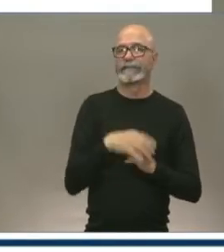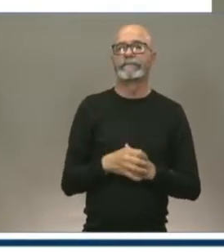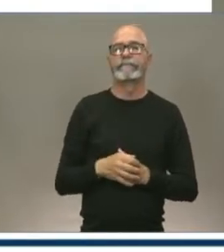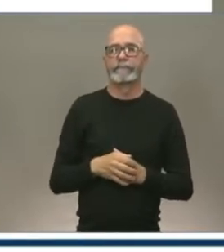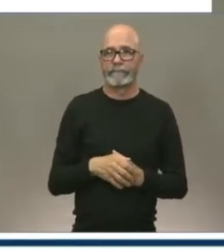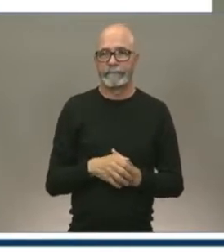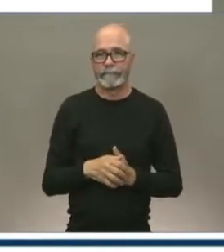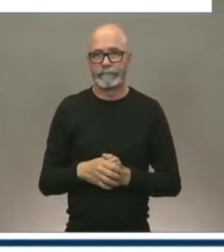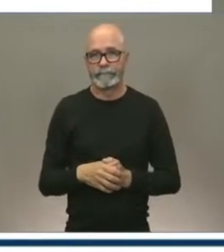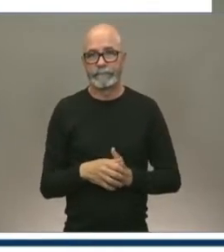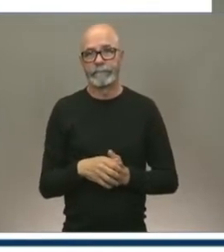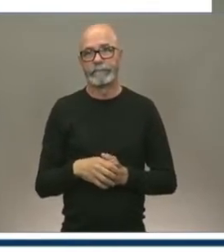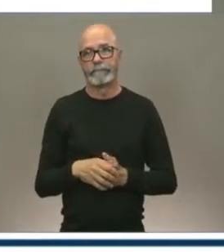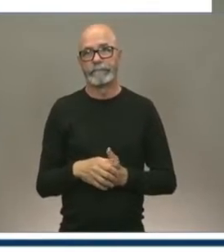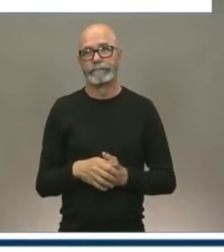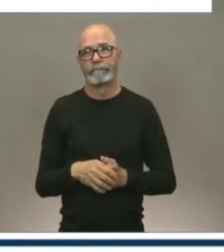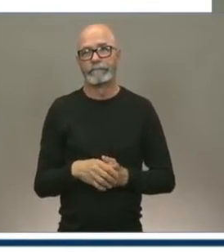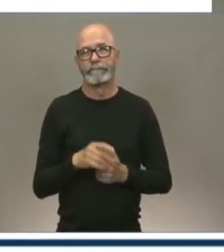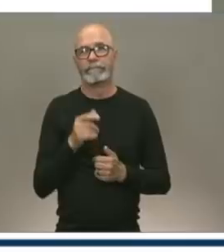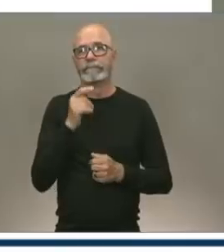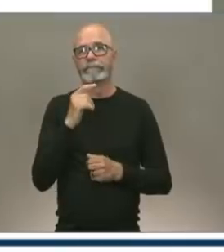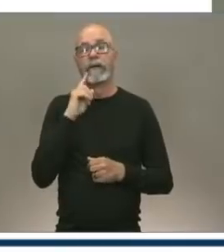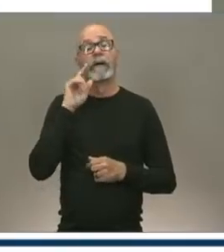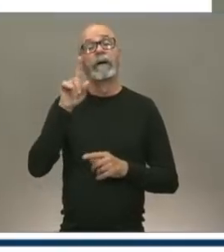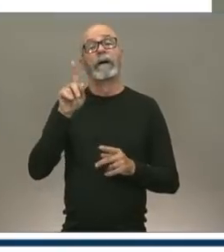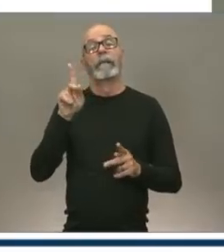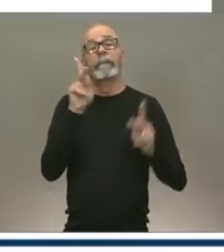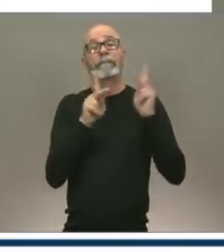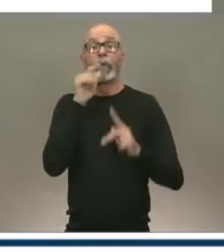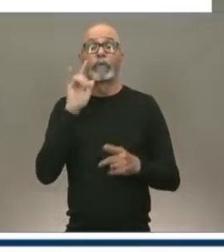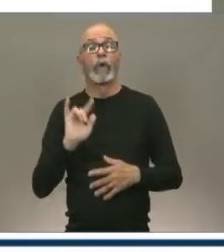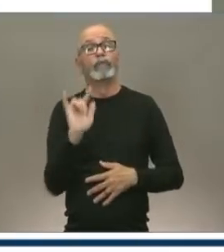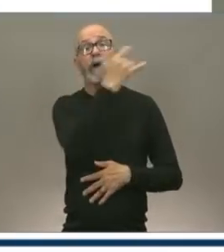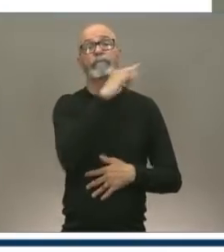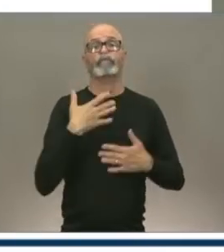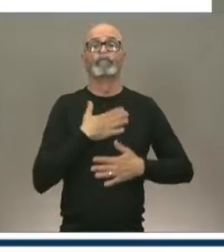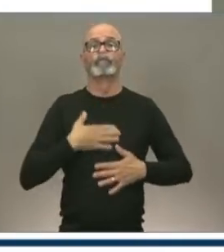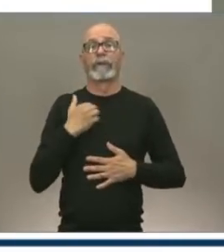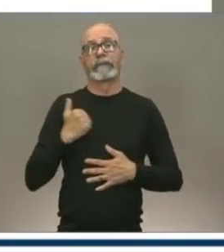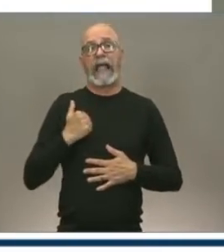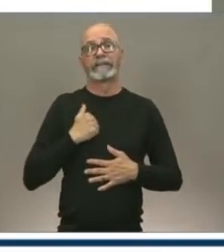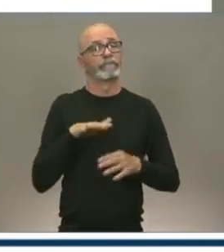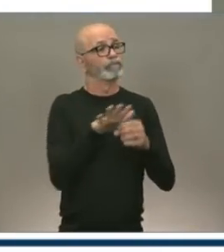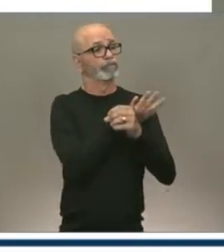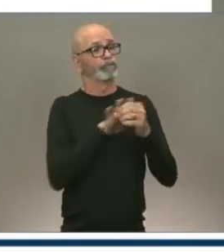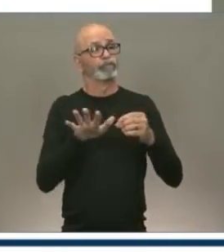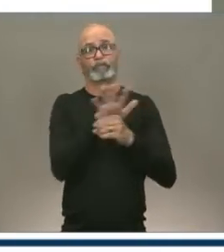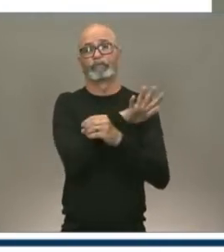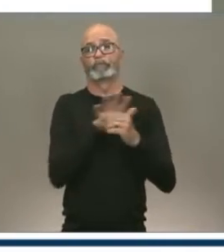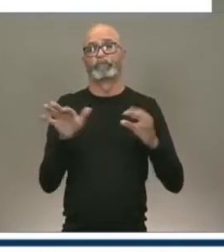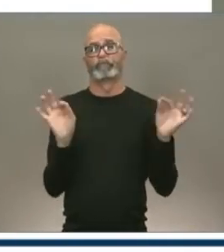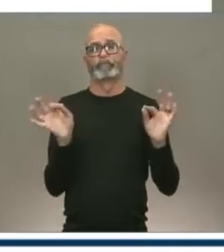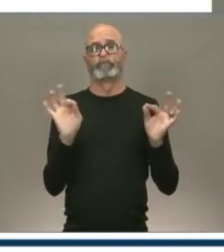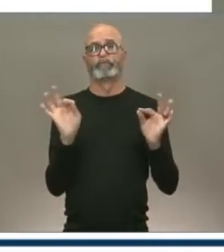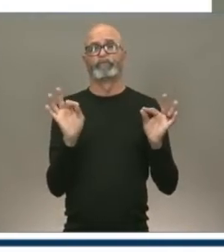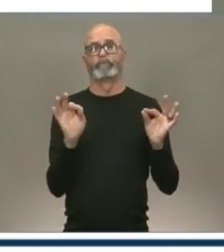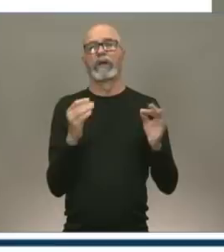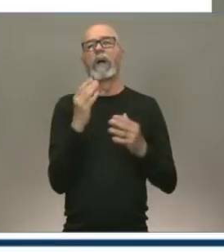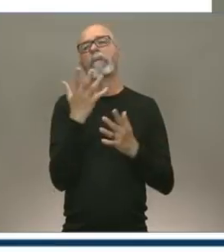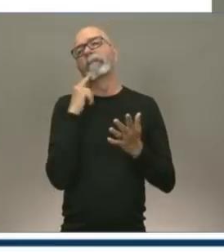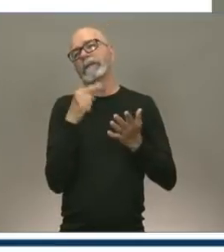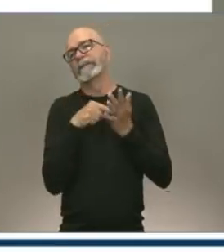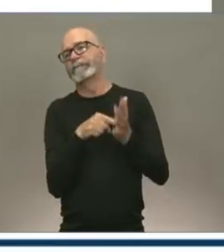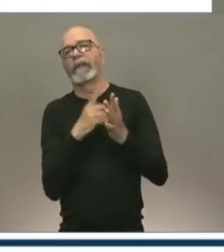We certainly have people domestic travel. Some of them are mandatory testing, rotational workers, specialized workers. Others we're